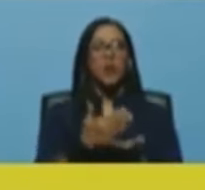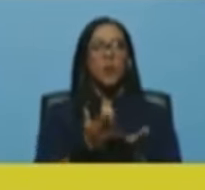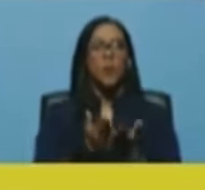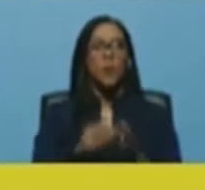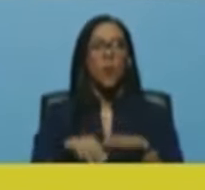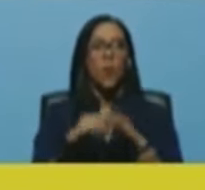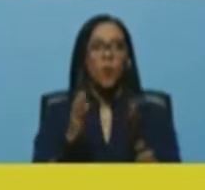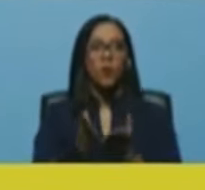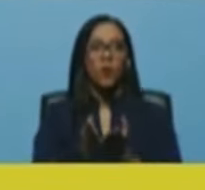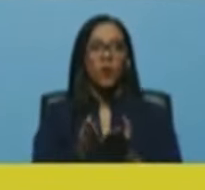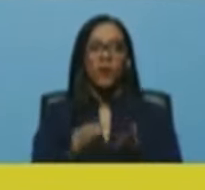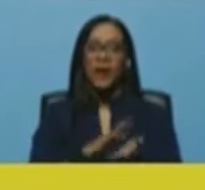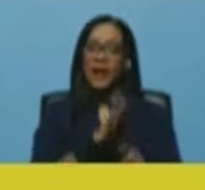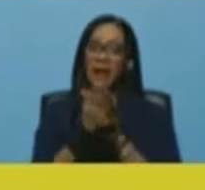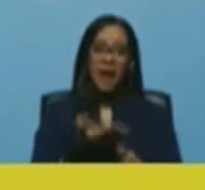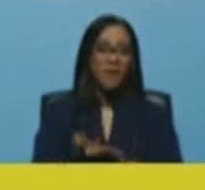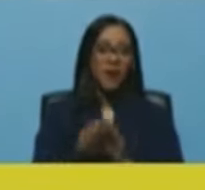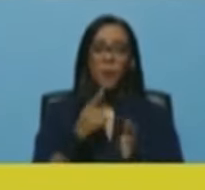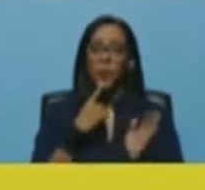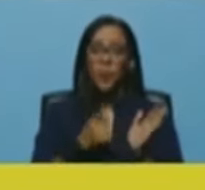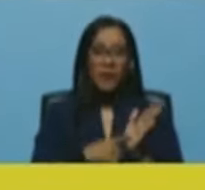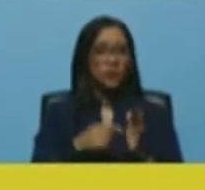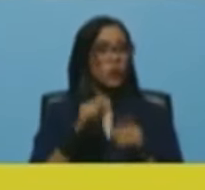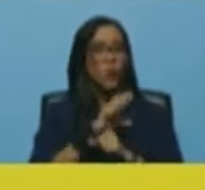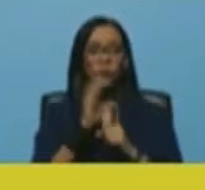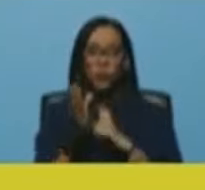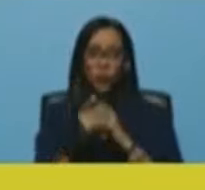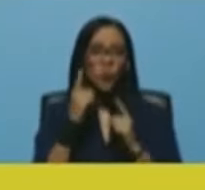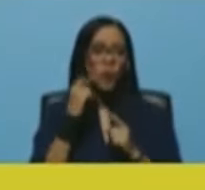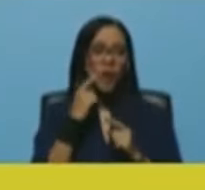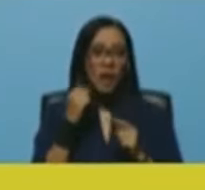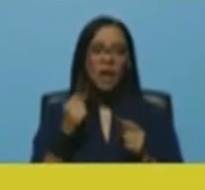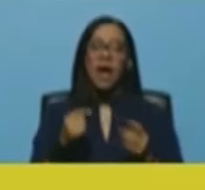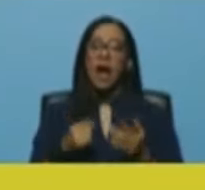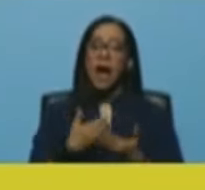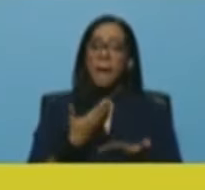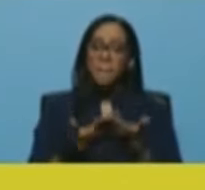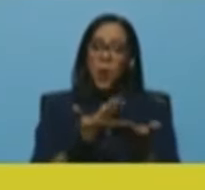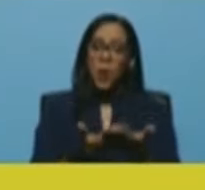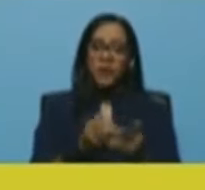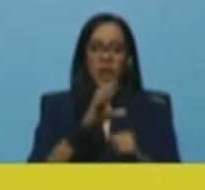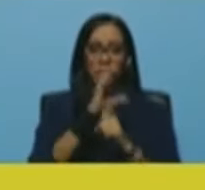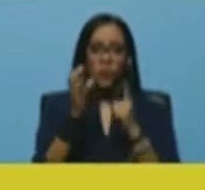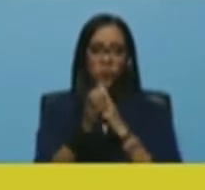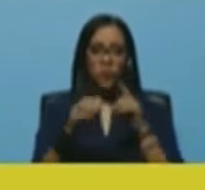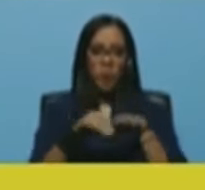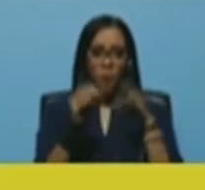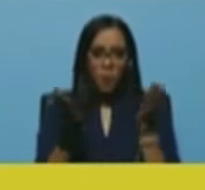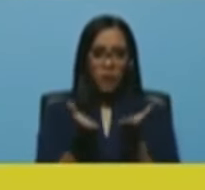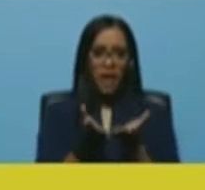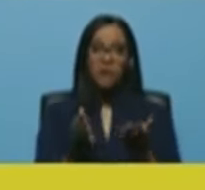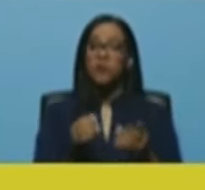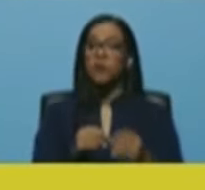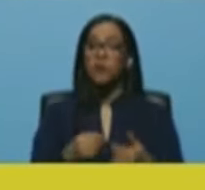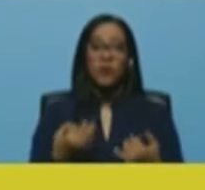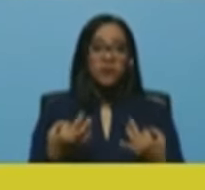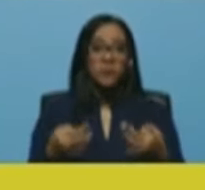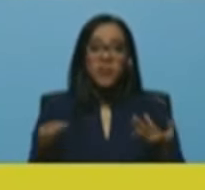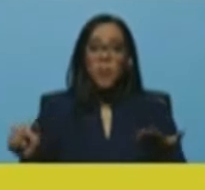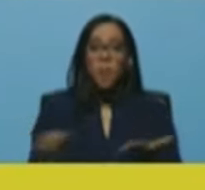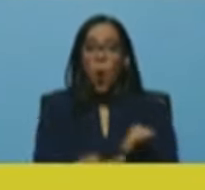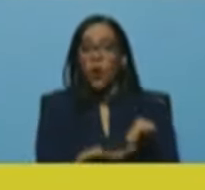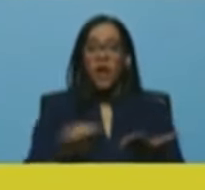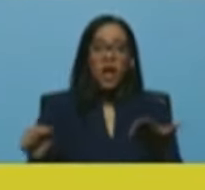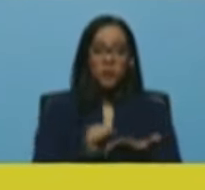sacrificed, societies that were exterminated, and their cultures and customs were erased from